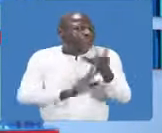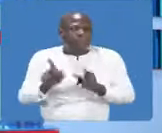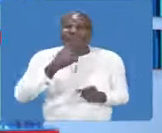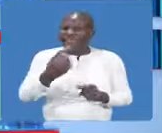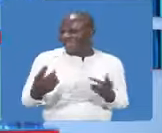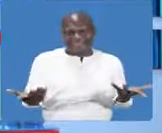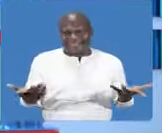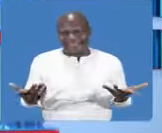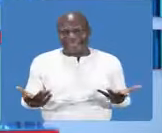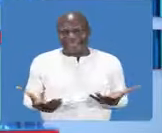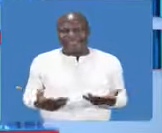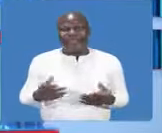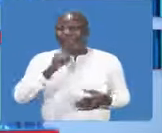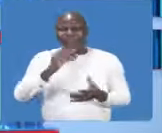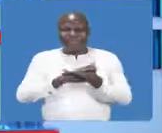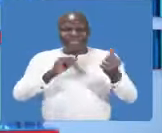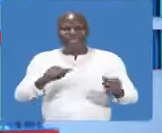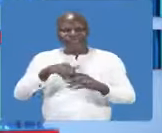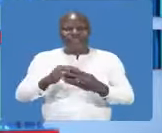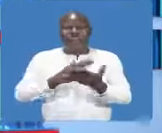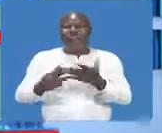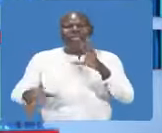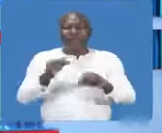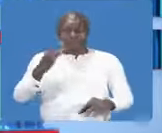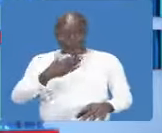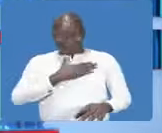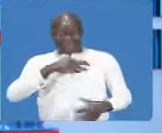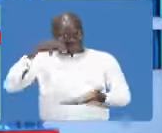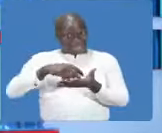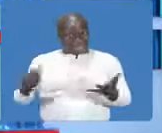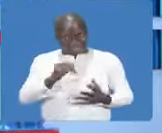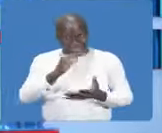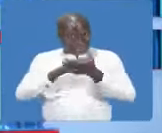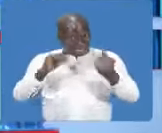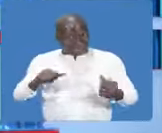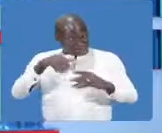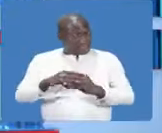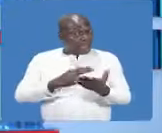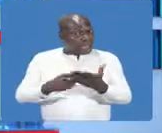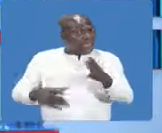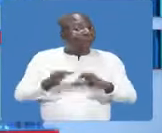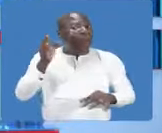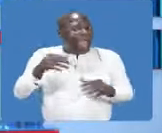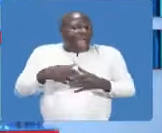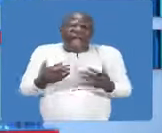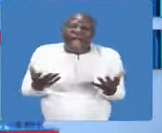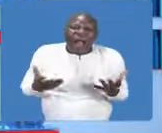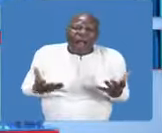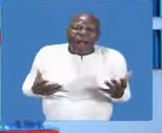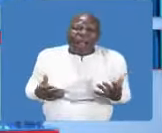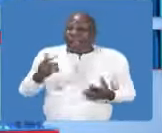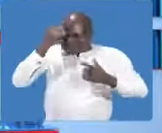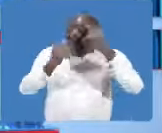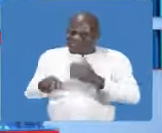ken ye se wo mo ni Holy Spirit ni mi mi gina ha mi ni Holy Spirit ni na kam gina ha ye den